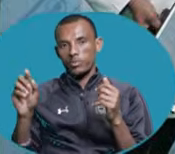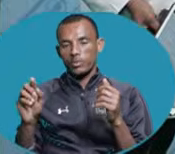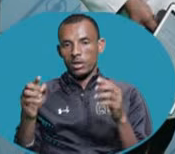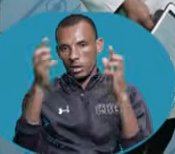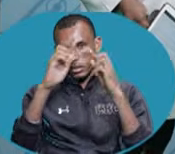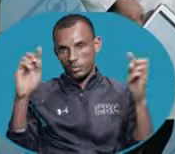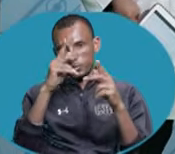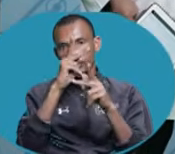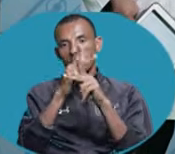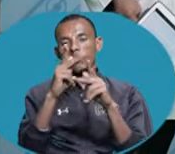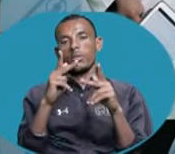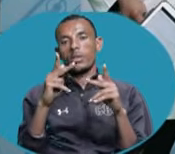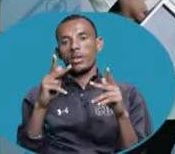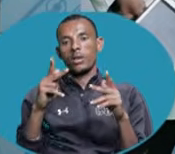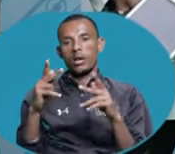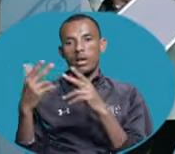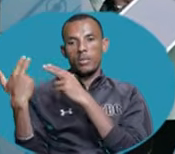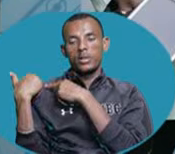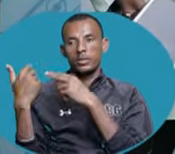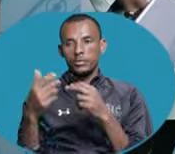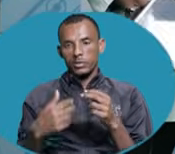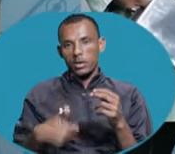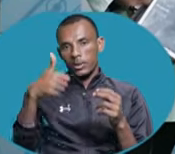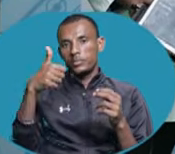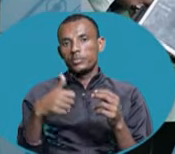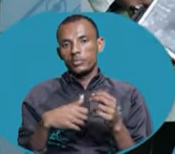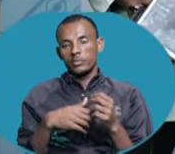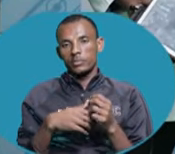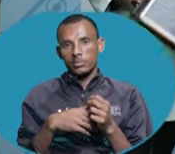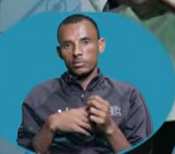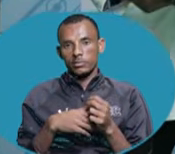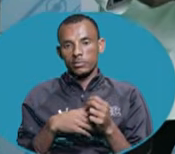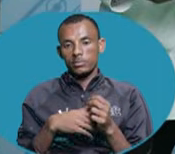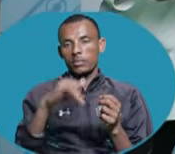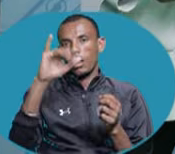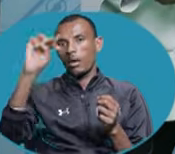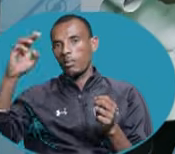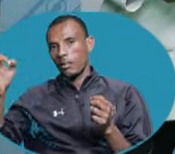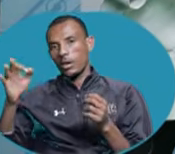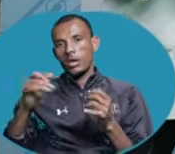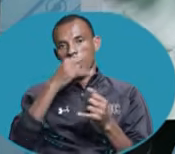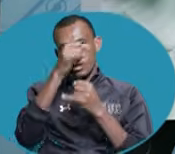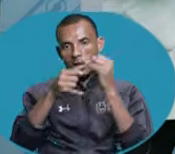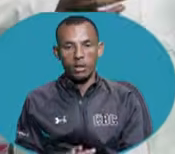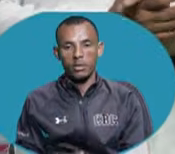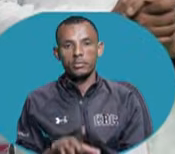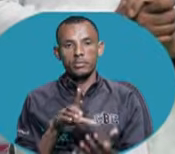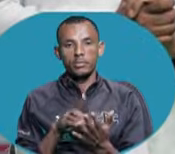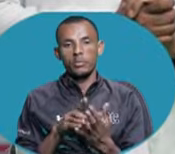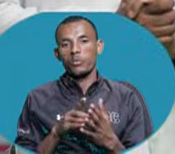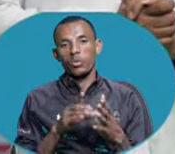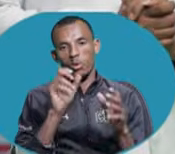IMF, International Monetary Fund. The last one, World Bank. This all about today's lesson.